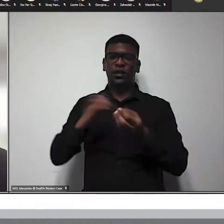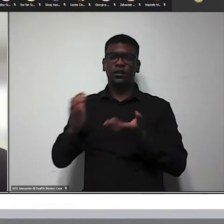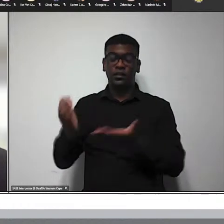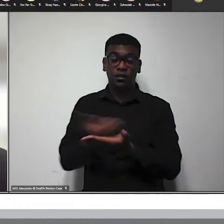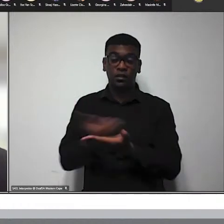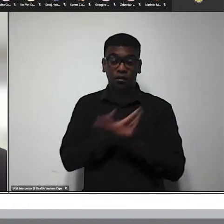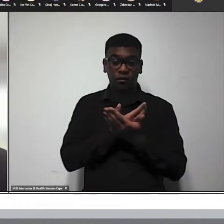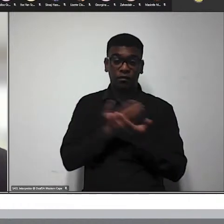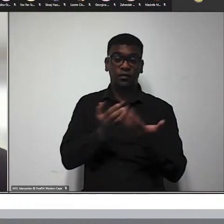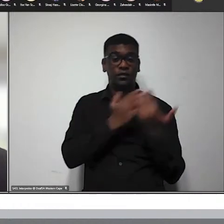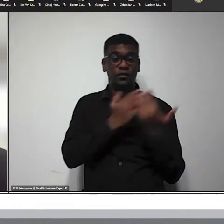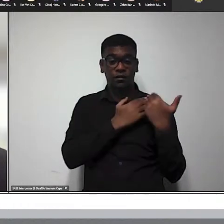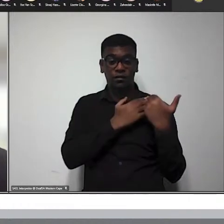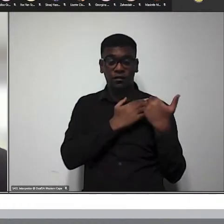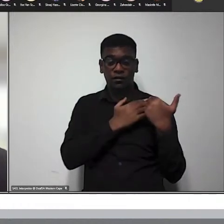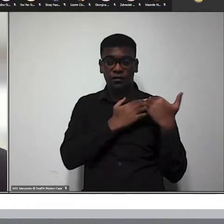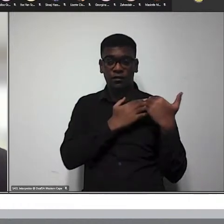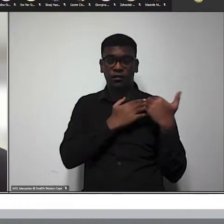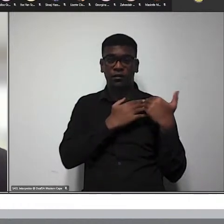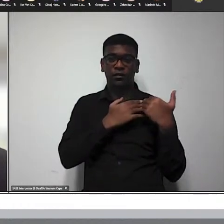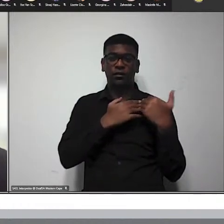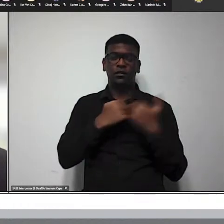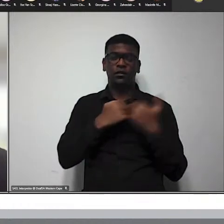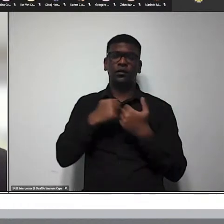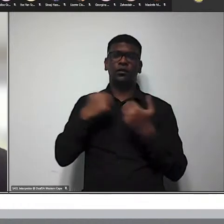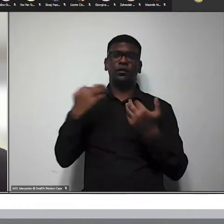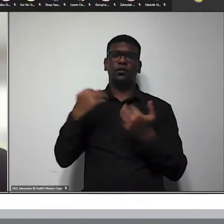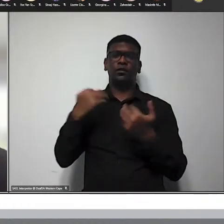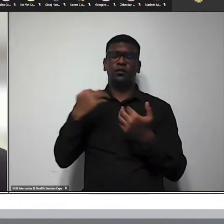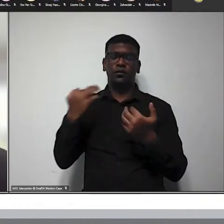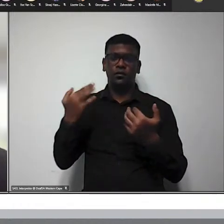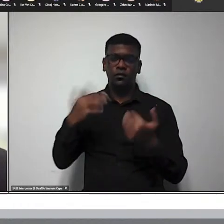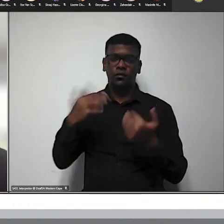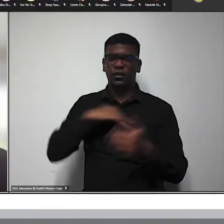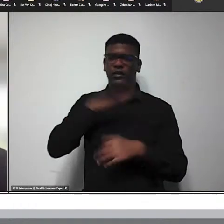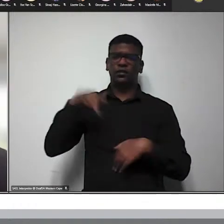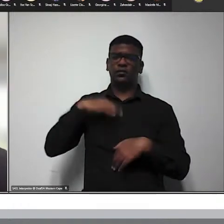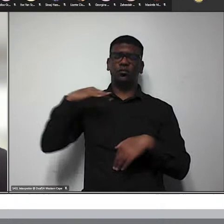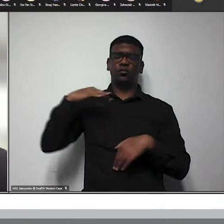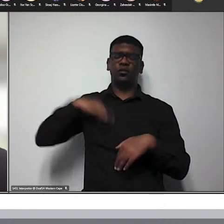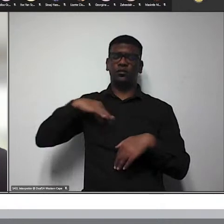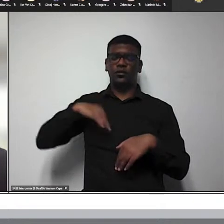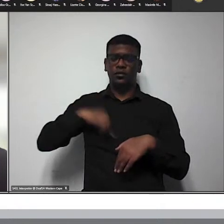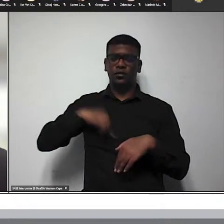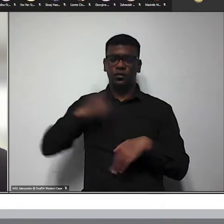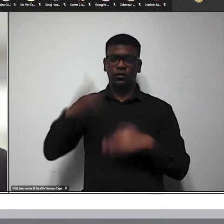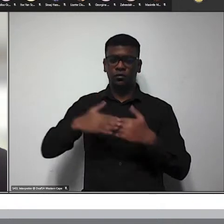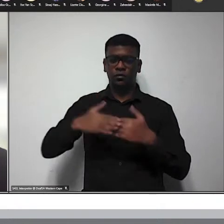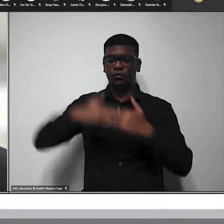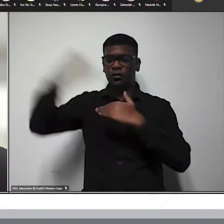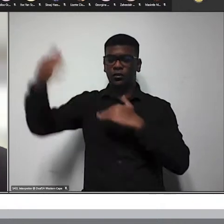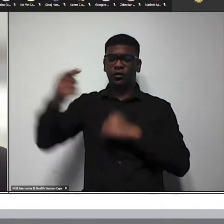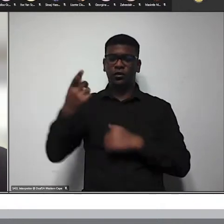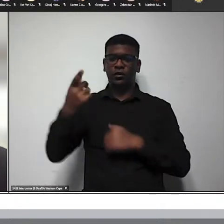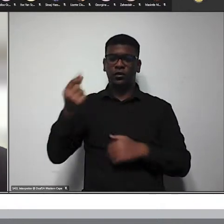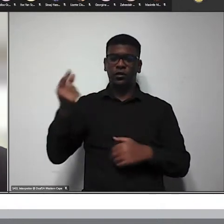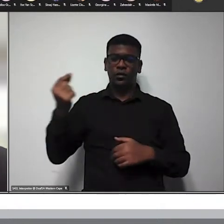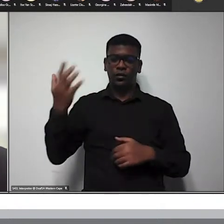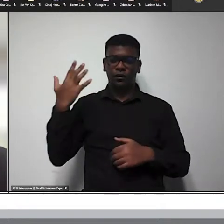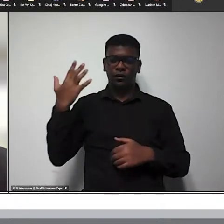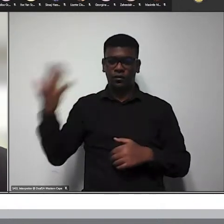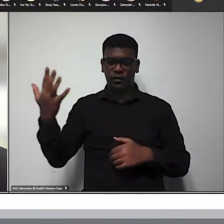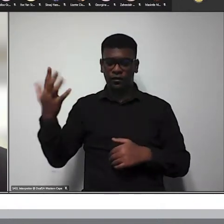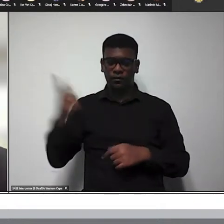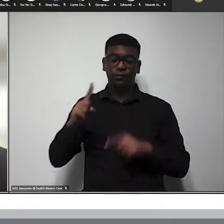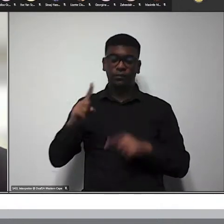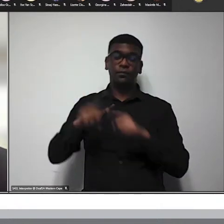to try and rescue or save whatever potential might come for us not being beneficiaries beyond 2025. And secondly,